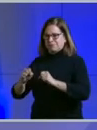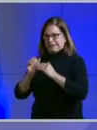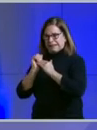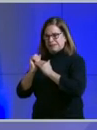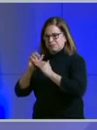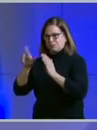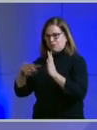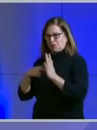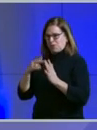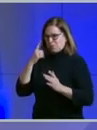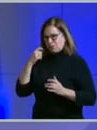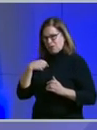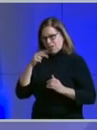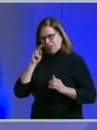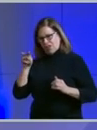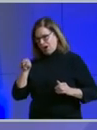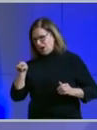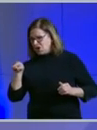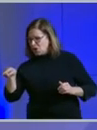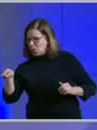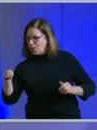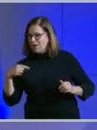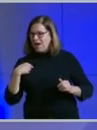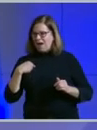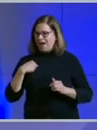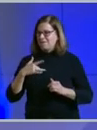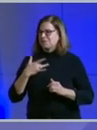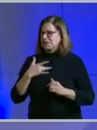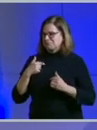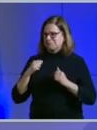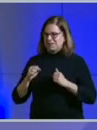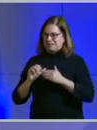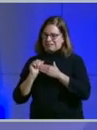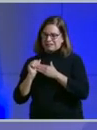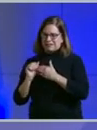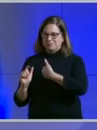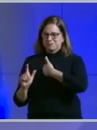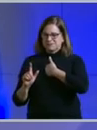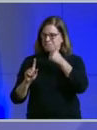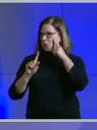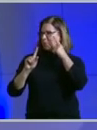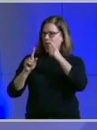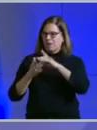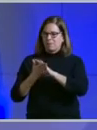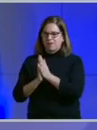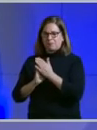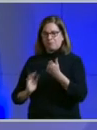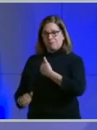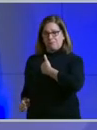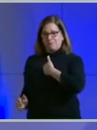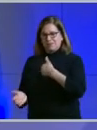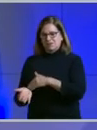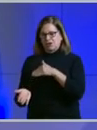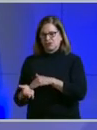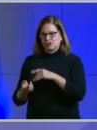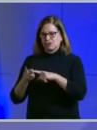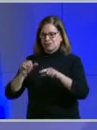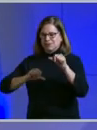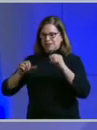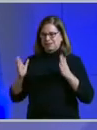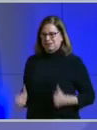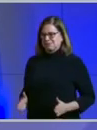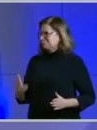leave Banneker and continue to work toward our goals of becoming doctors and scientists, we will always remember Mayor Bowser's support and her focus